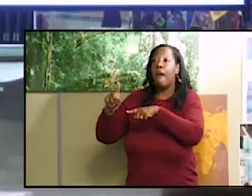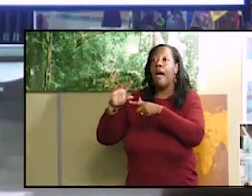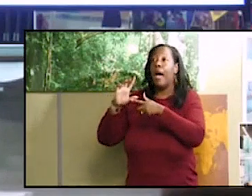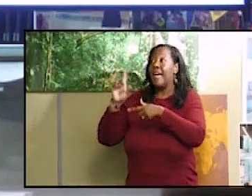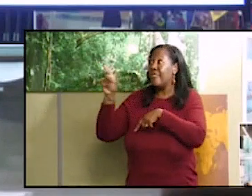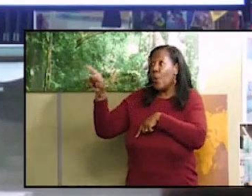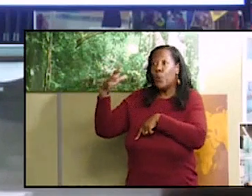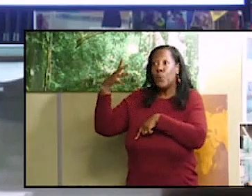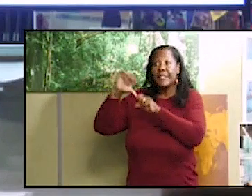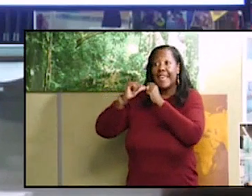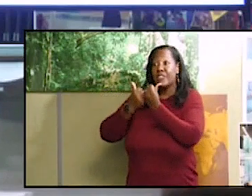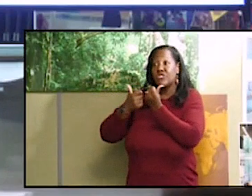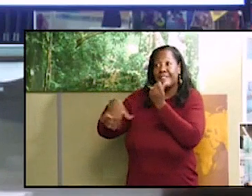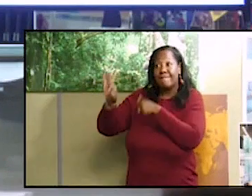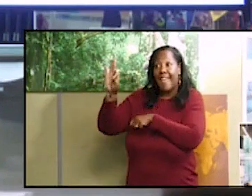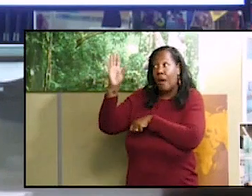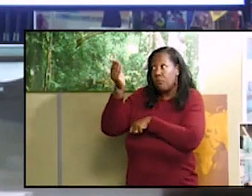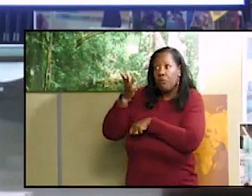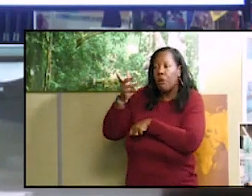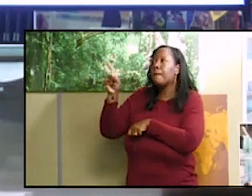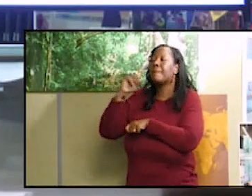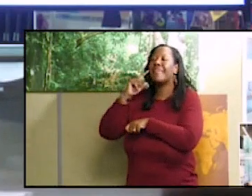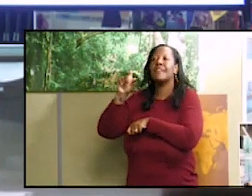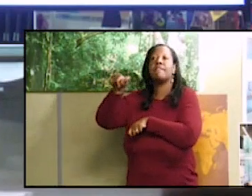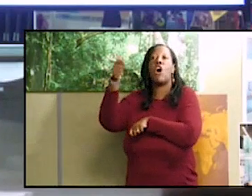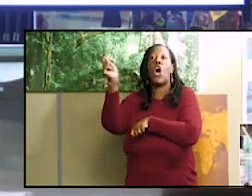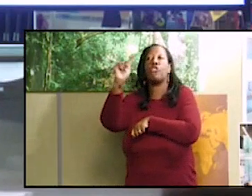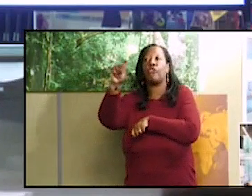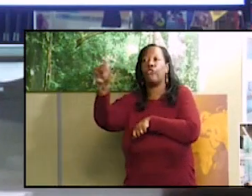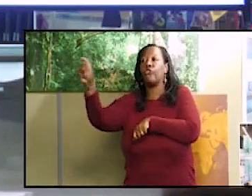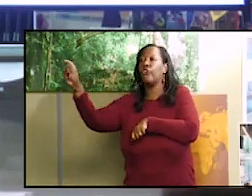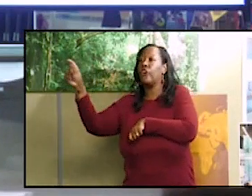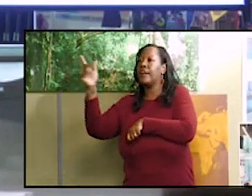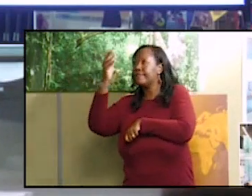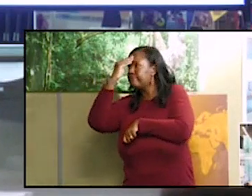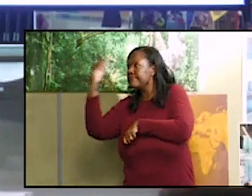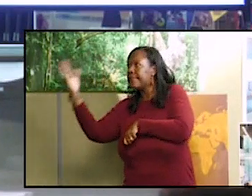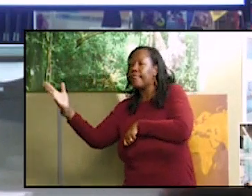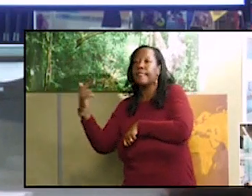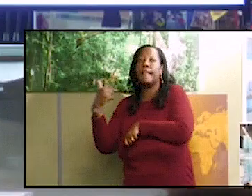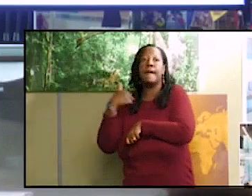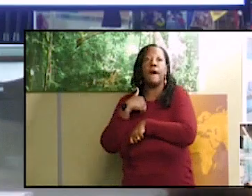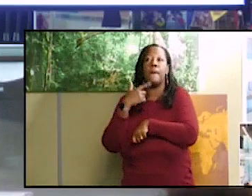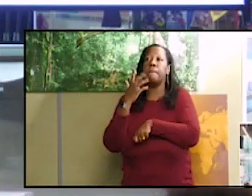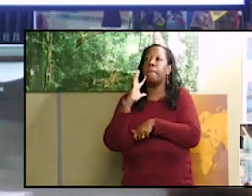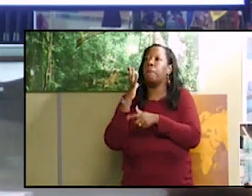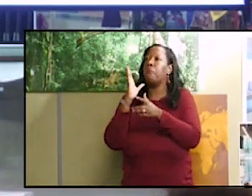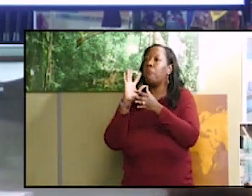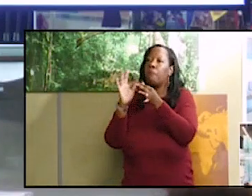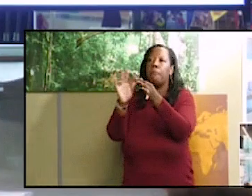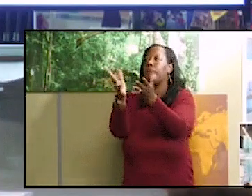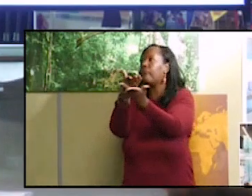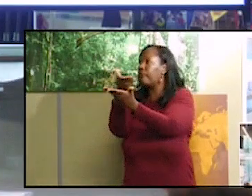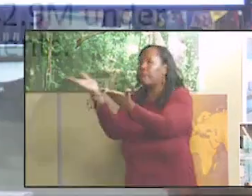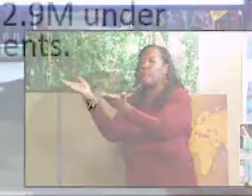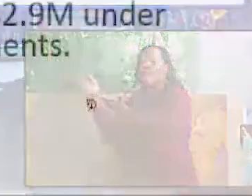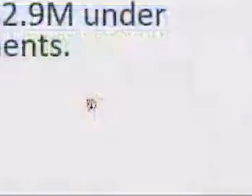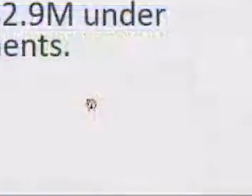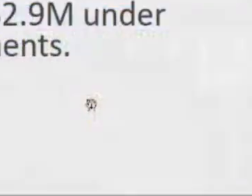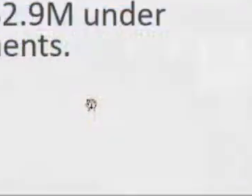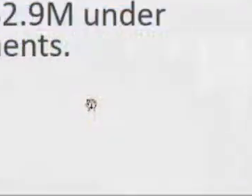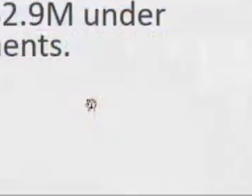mouth, from past interagency agreements that we've had with other agencies. For